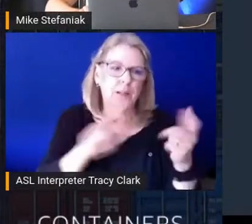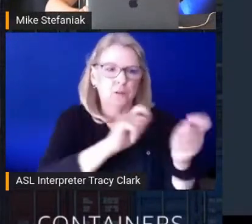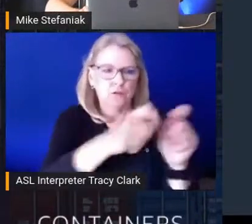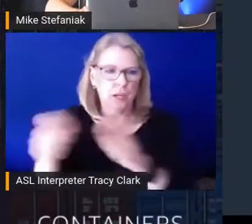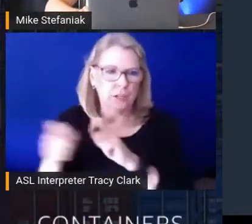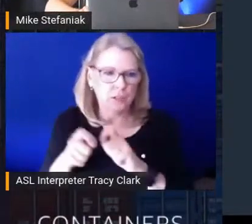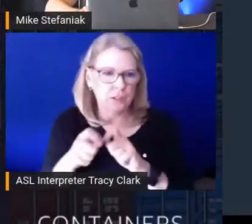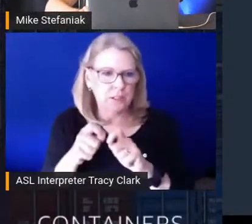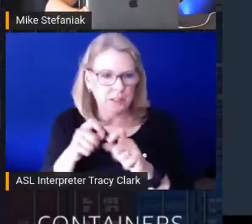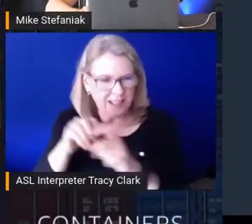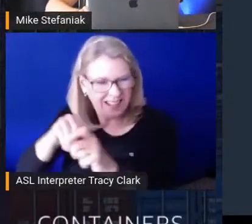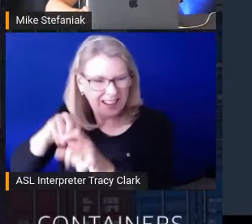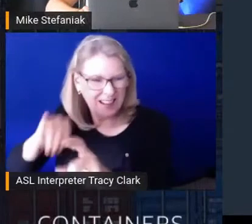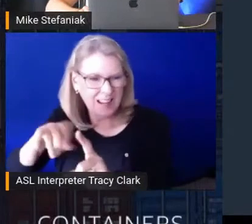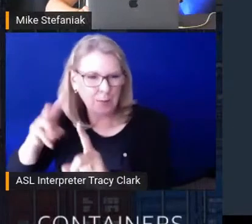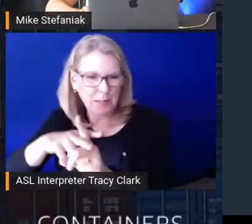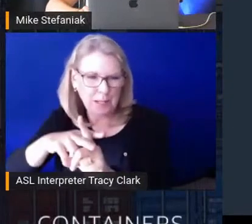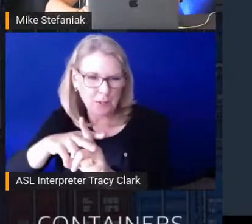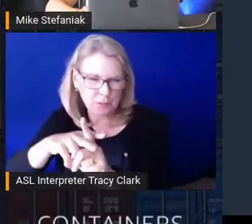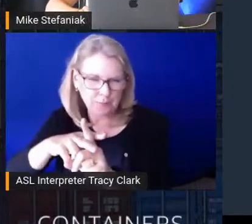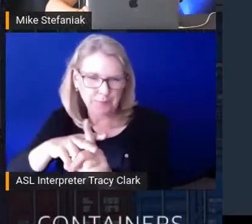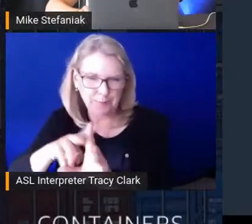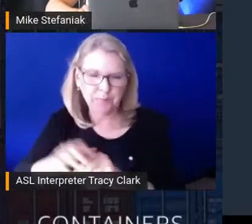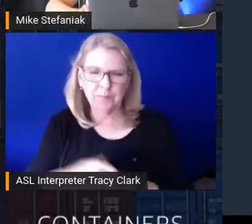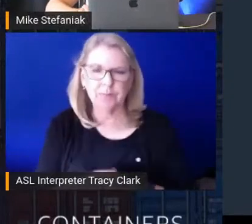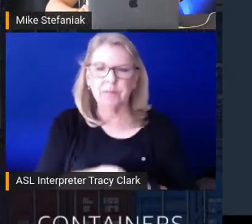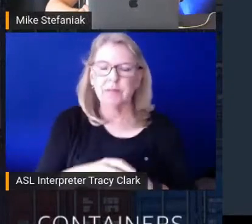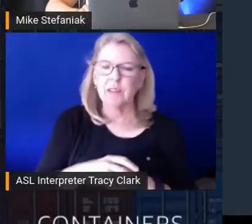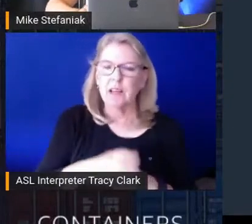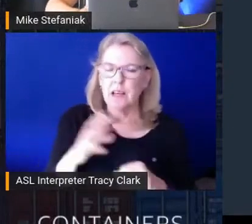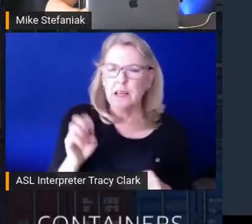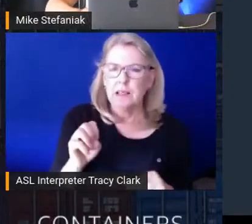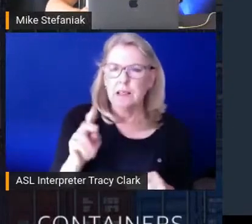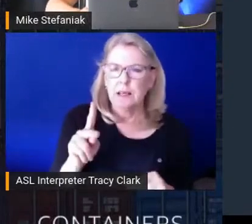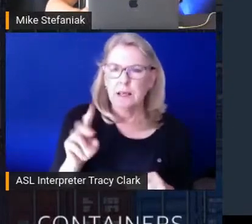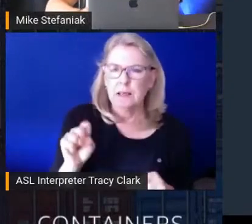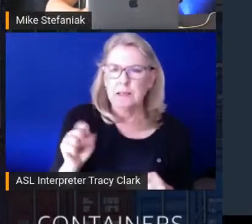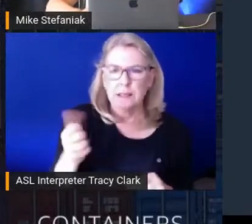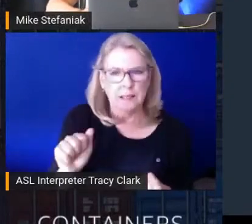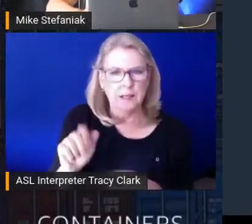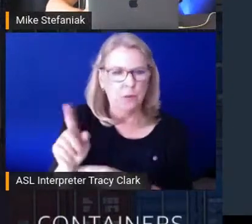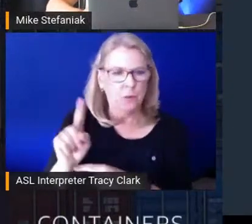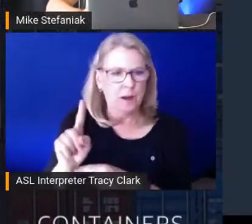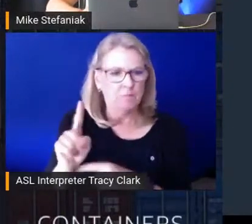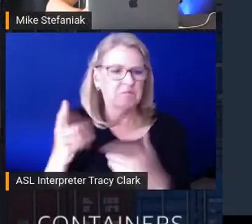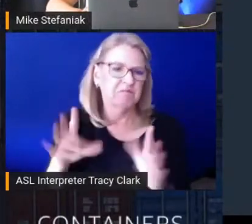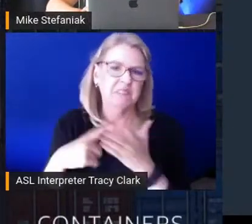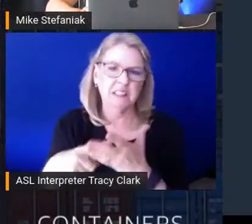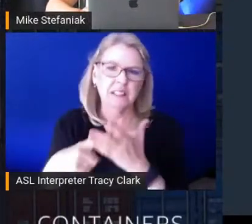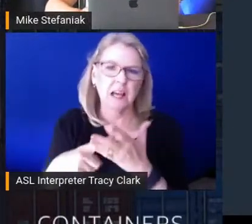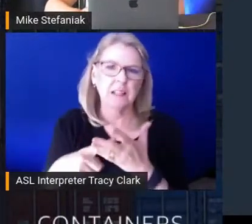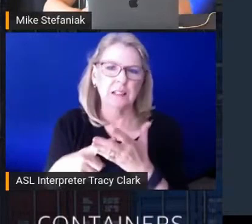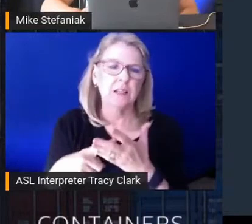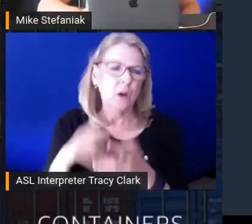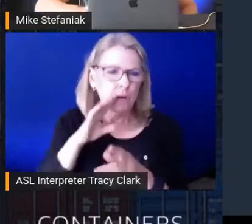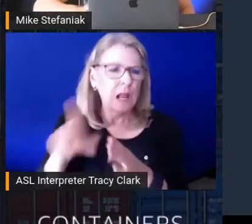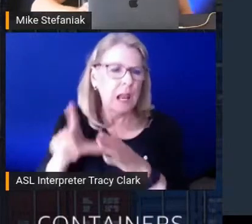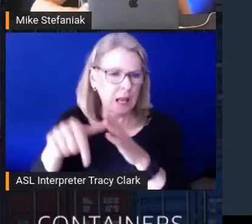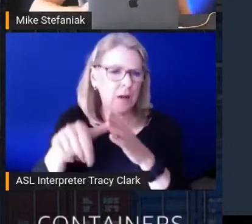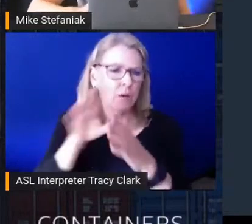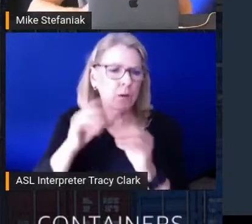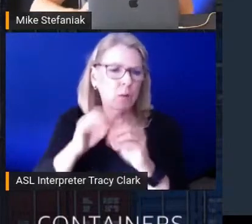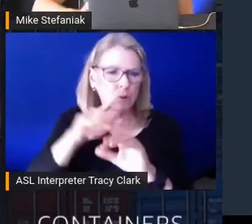So EKS Anywhere, we've discussed. I think it's next, or the one after. We'll dive much deeper into EKS Anywhere.